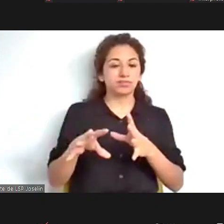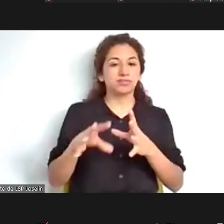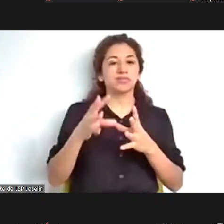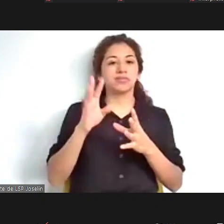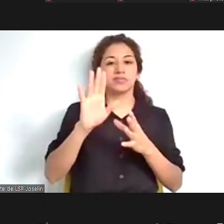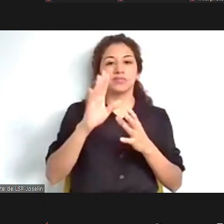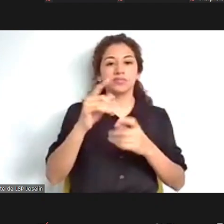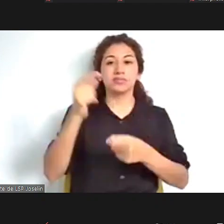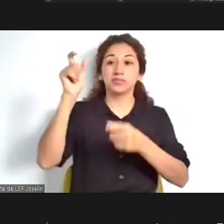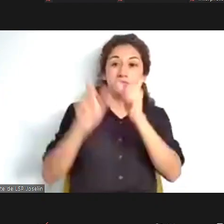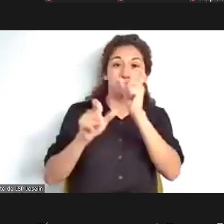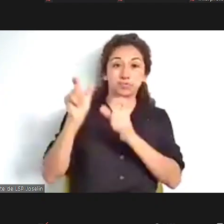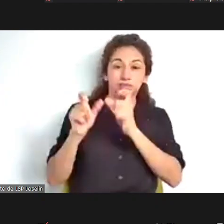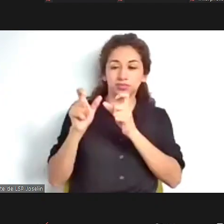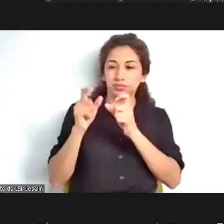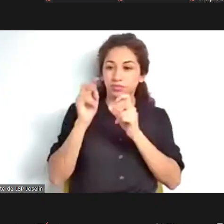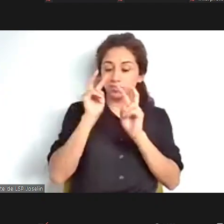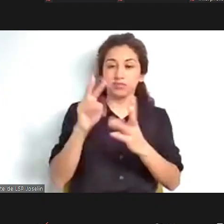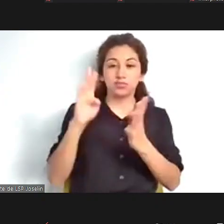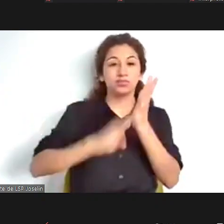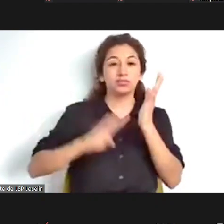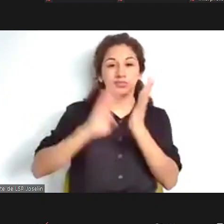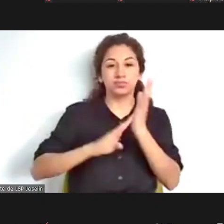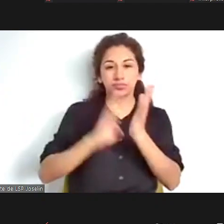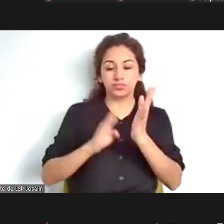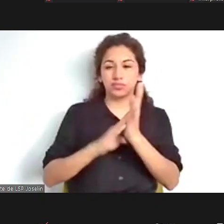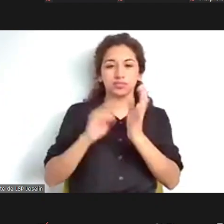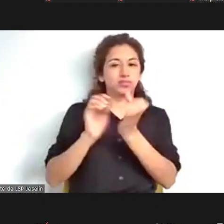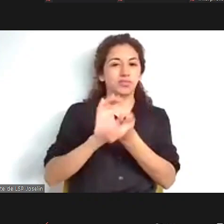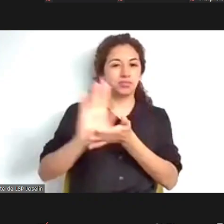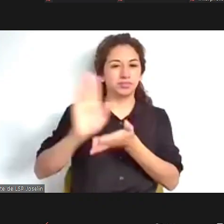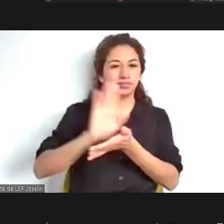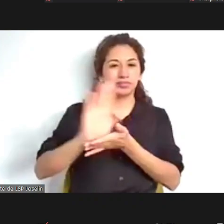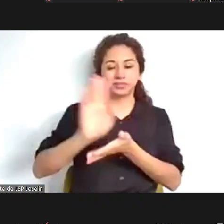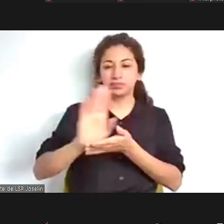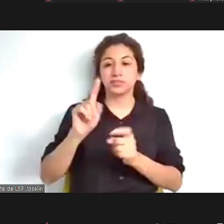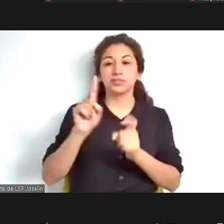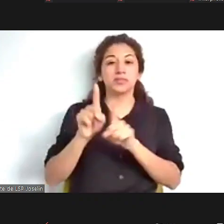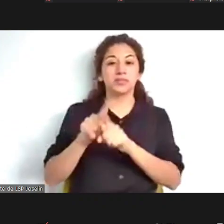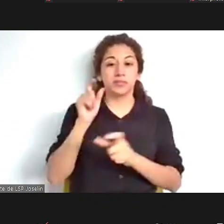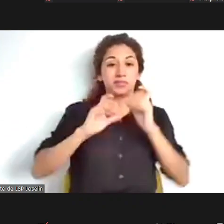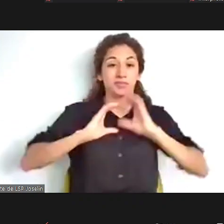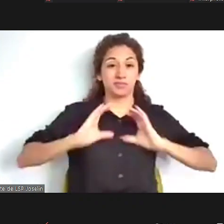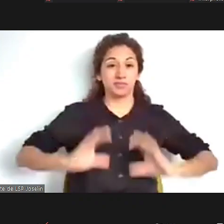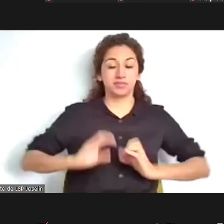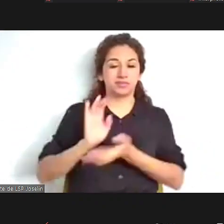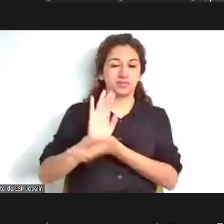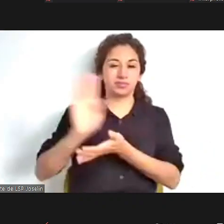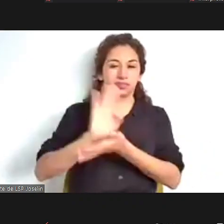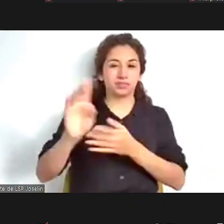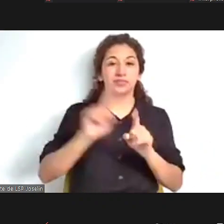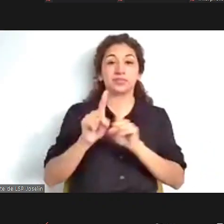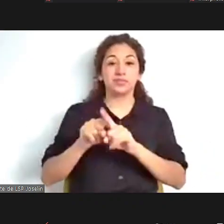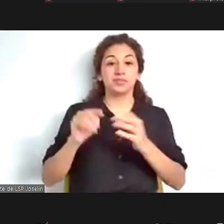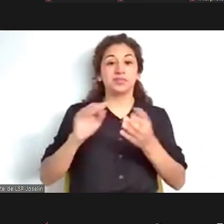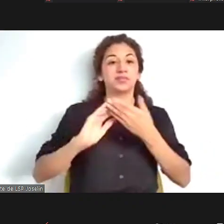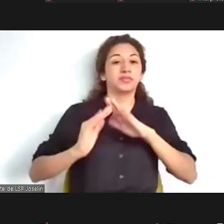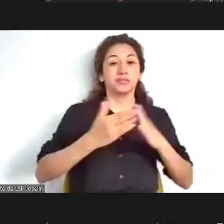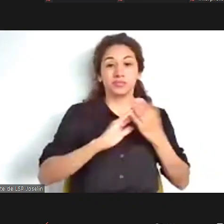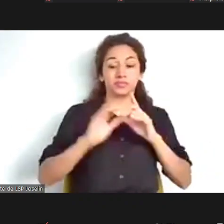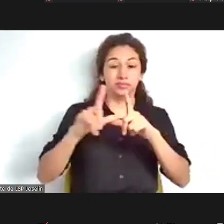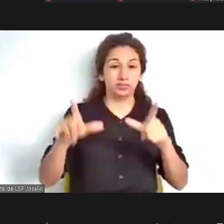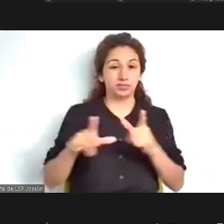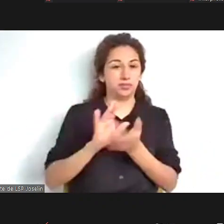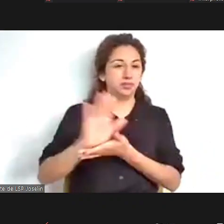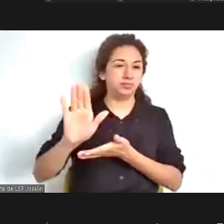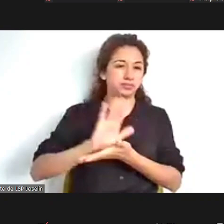procedures would lose legitimacy before their investor their commercial trade associates and the